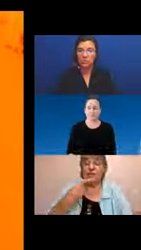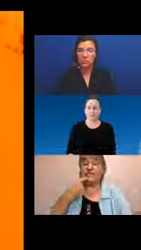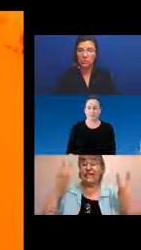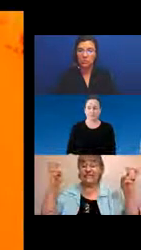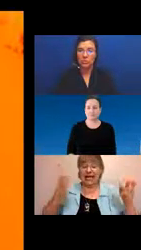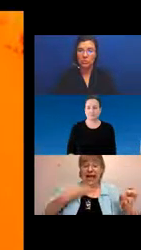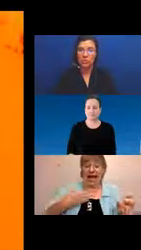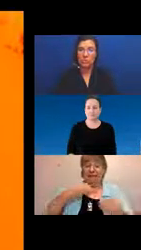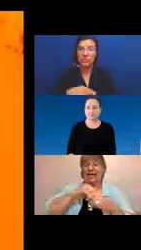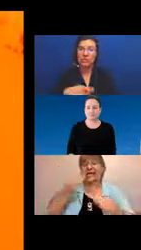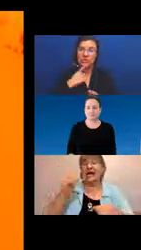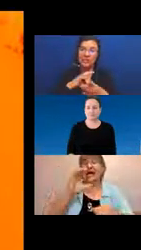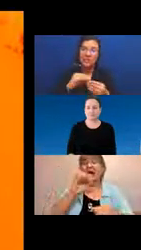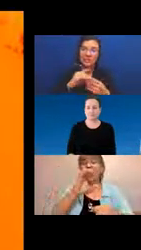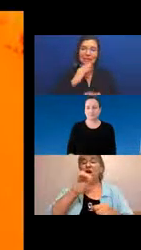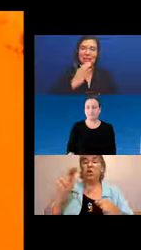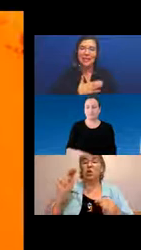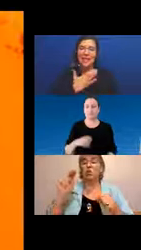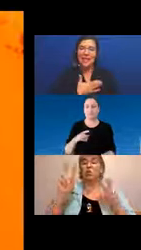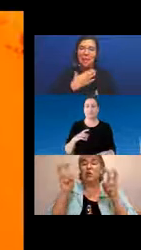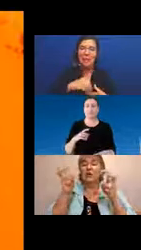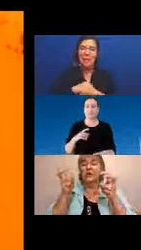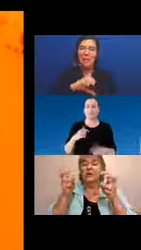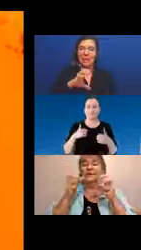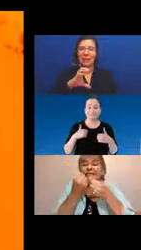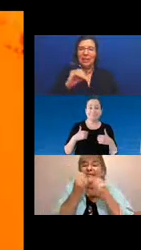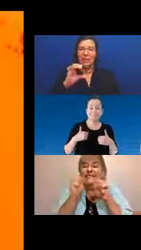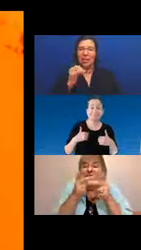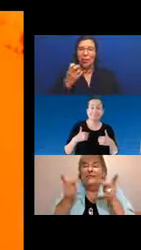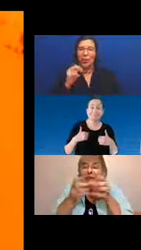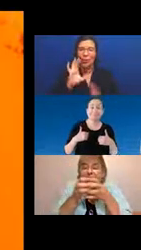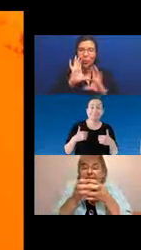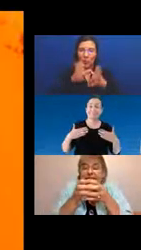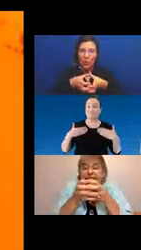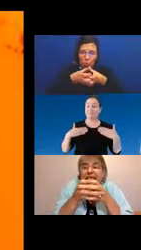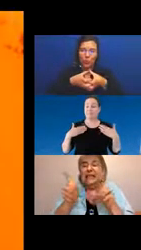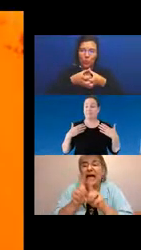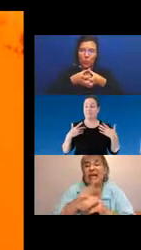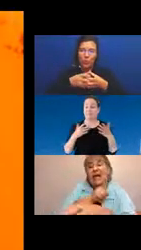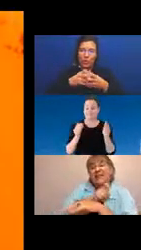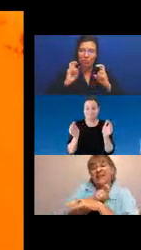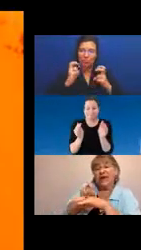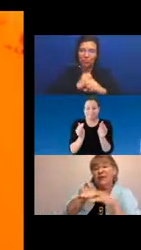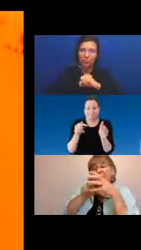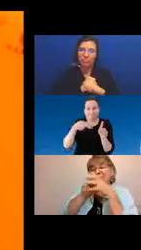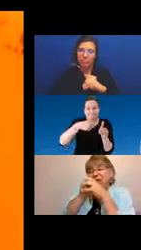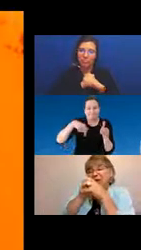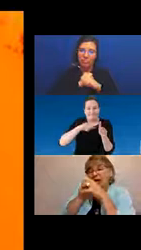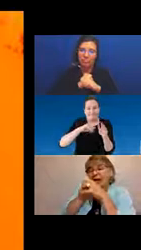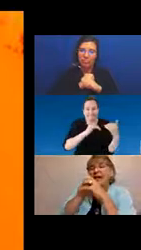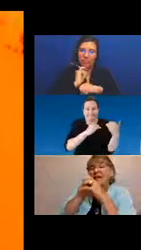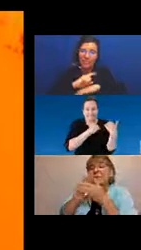So it says, happy in a cocoon, safe place, like the